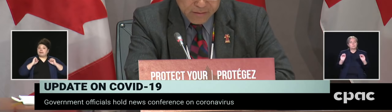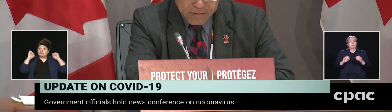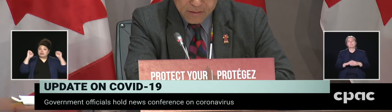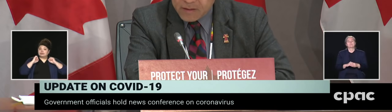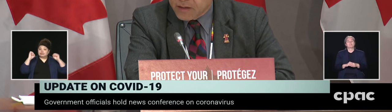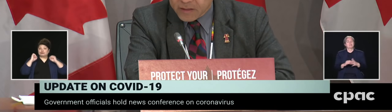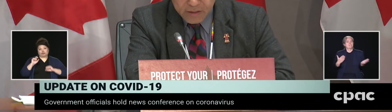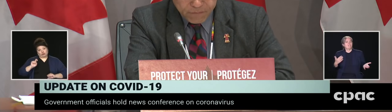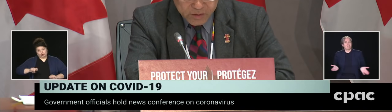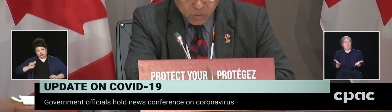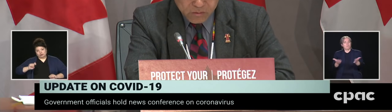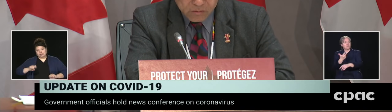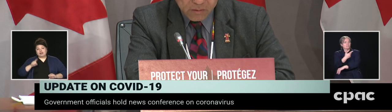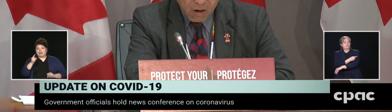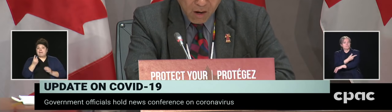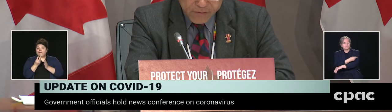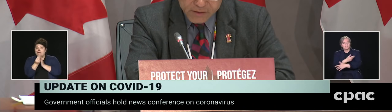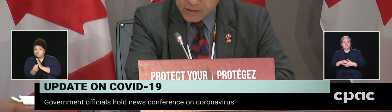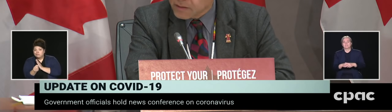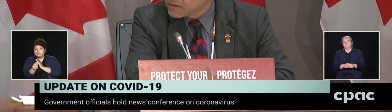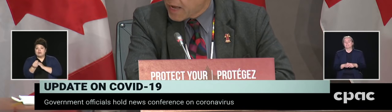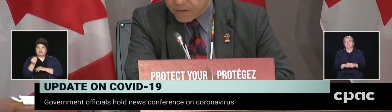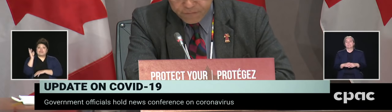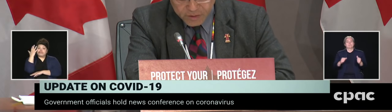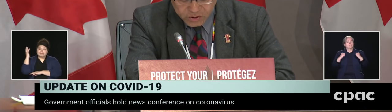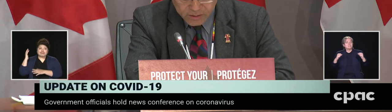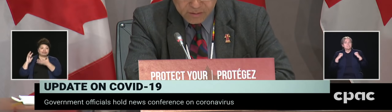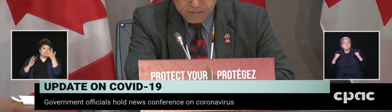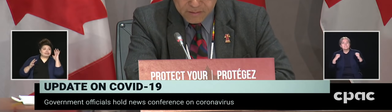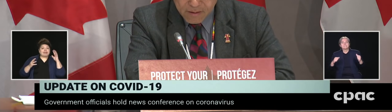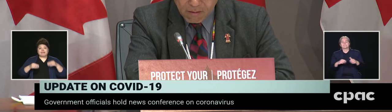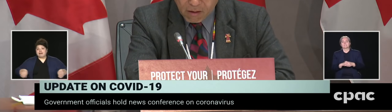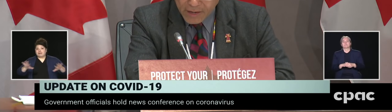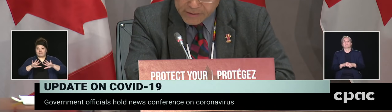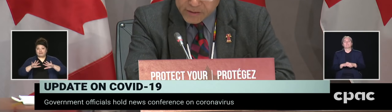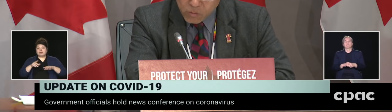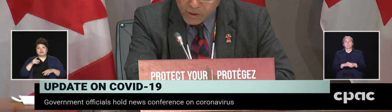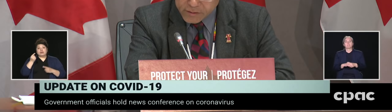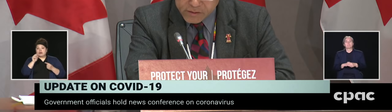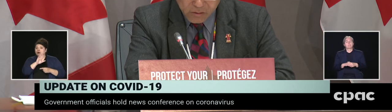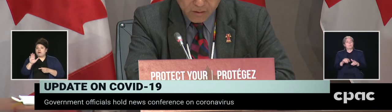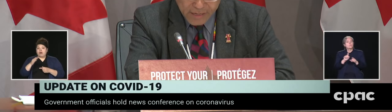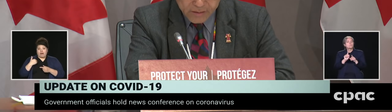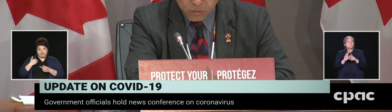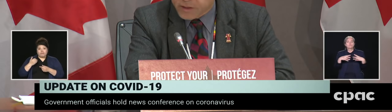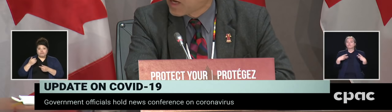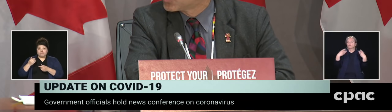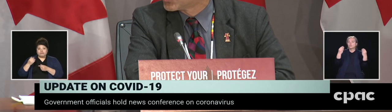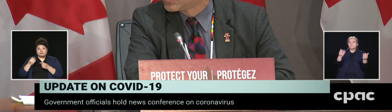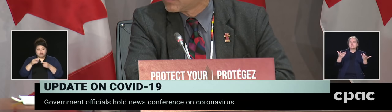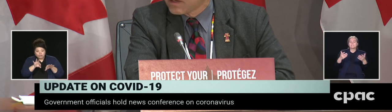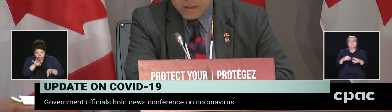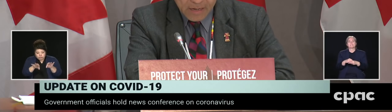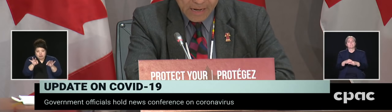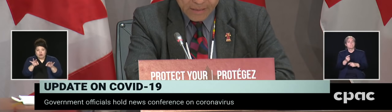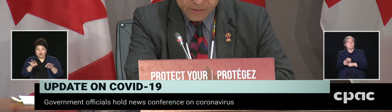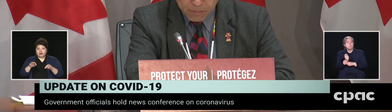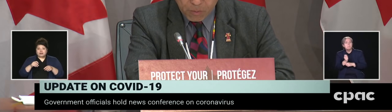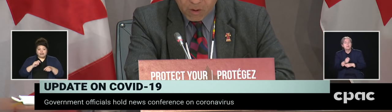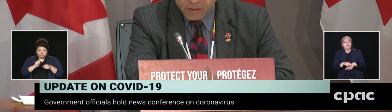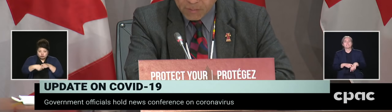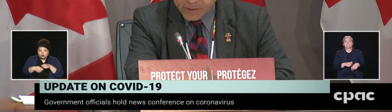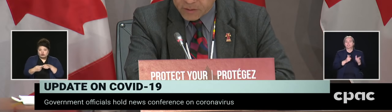land. Individual harvesting and fishing are excellent ways to connect with culture